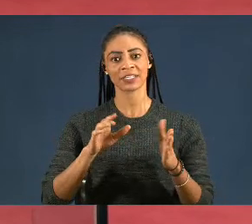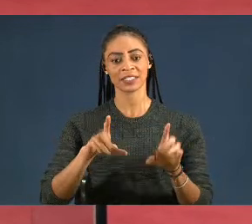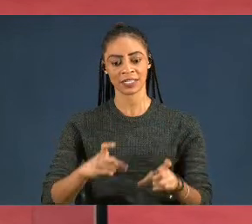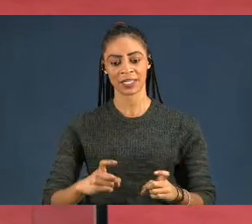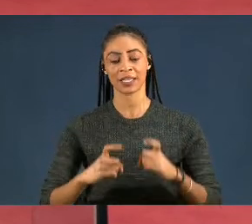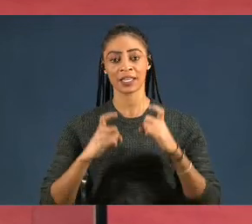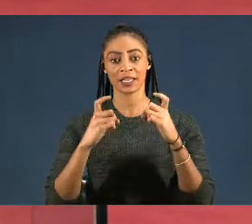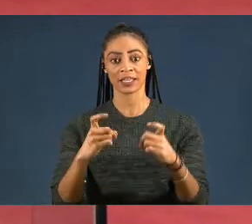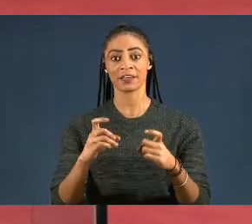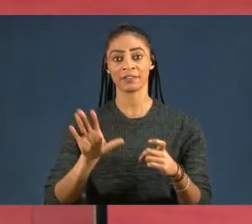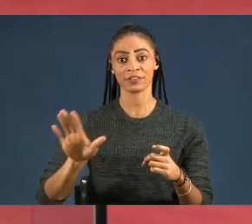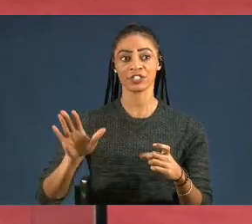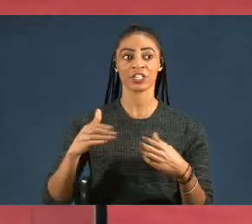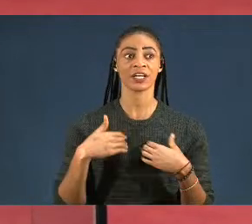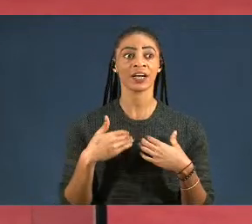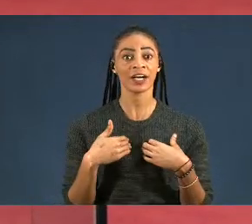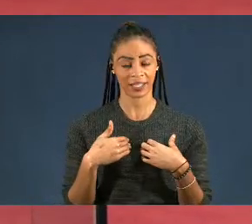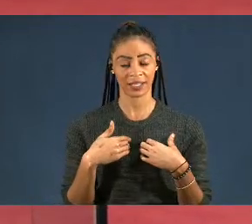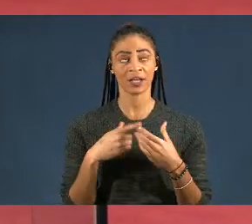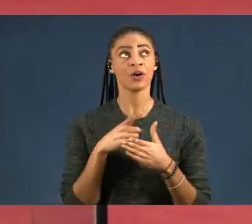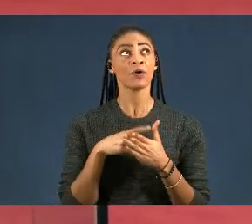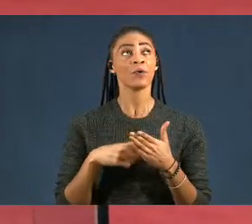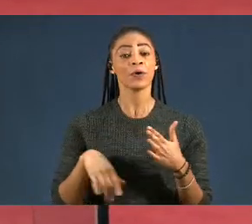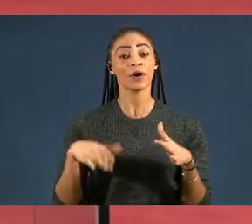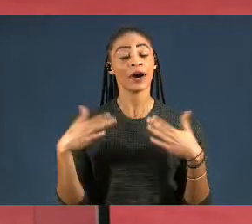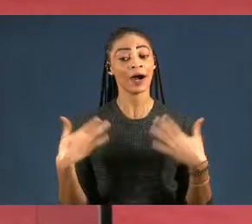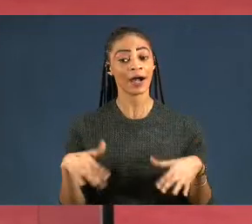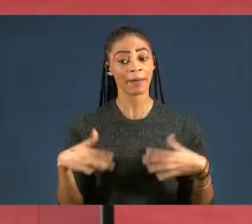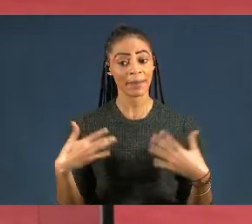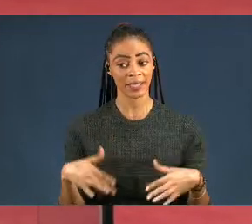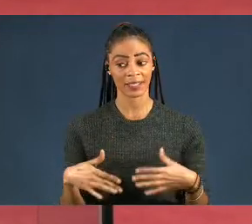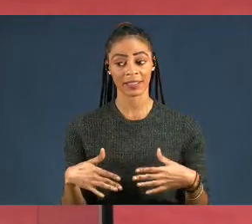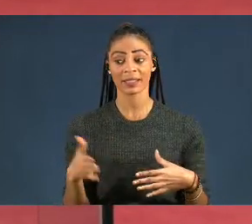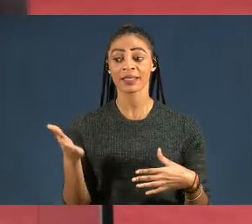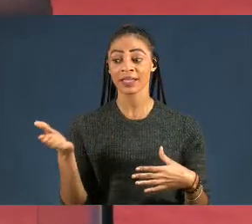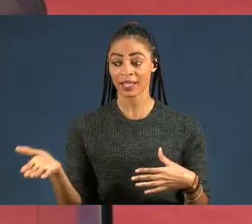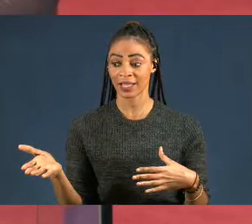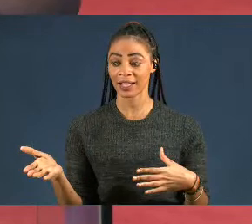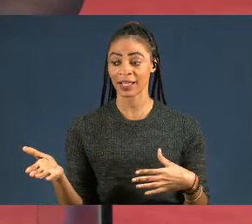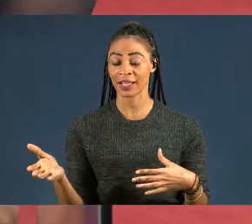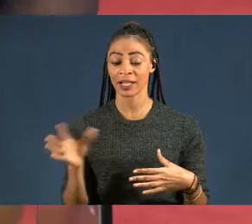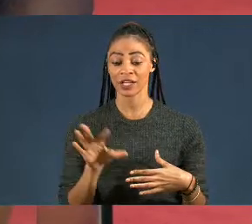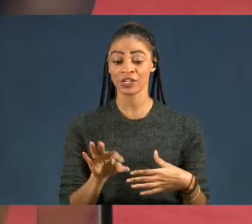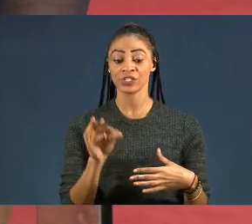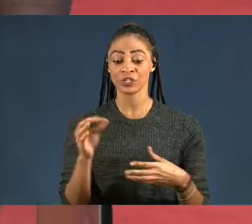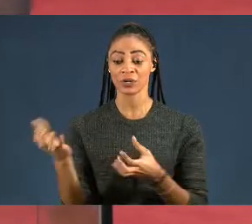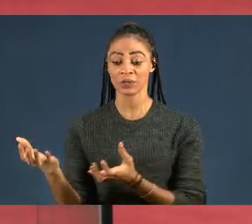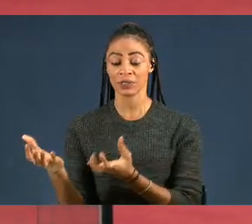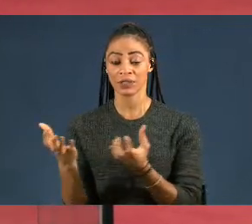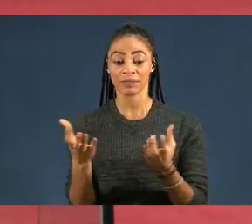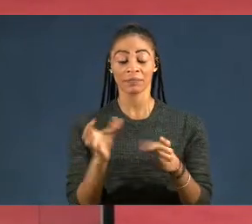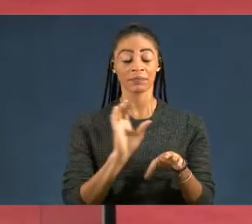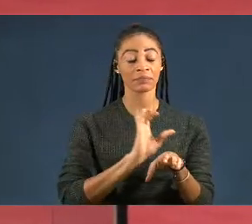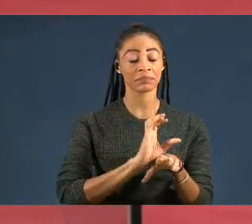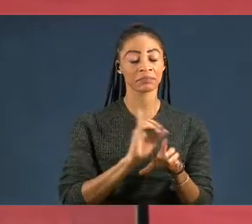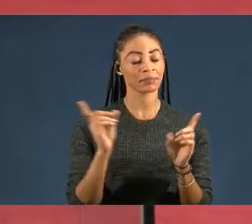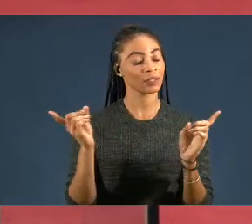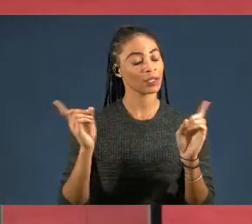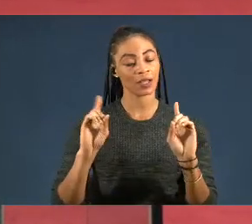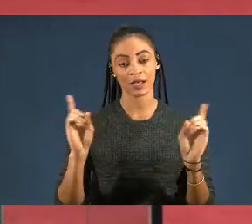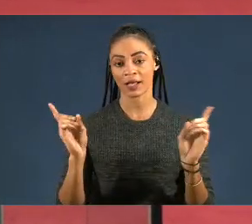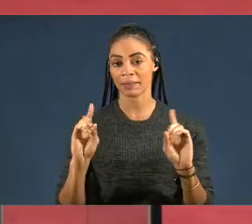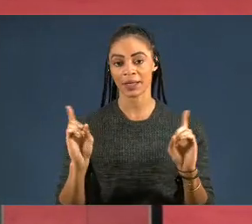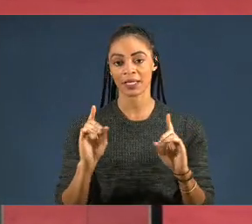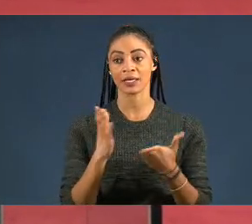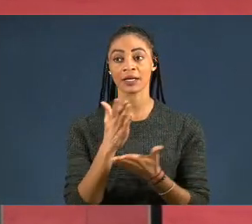was amazing me, Pastor Riggs, is that she did not choose to bring it to church. Because some of us, if we have a